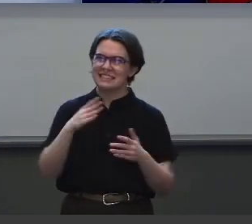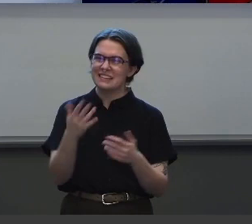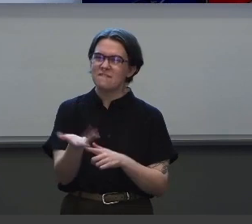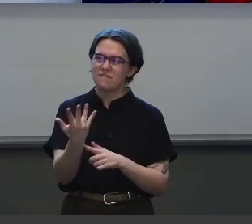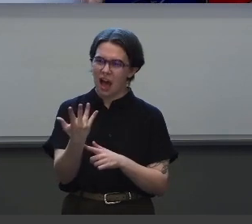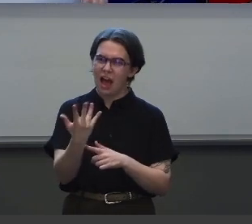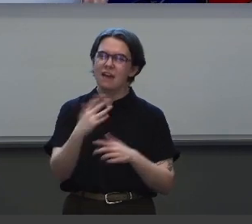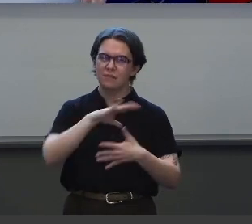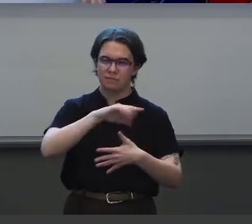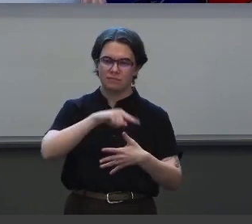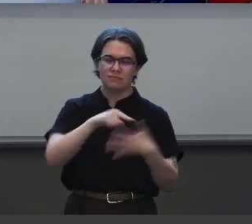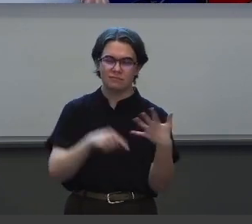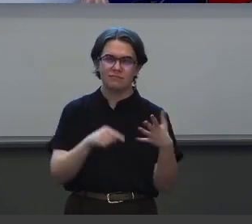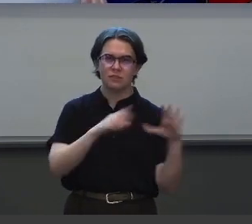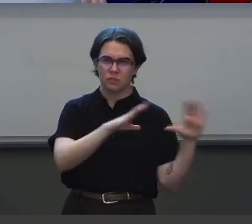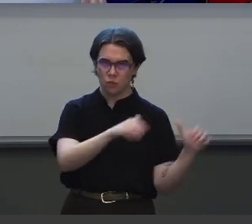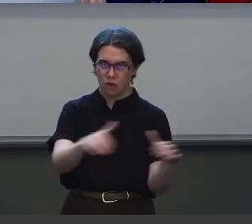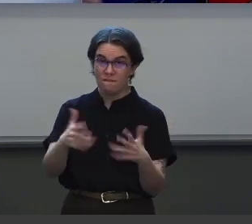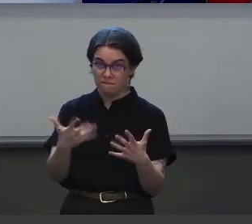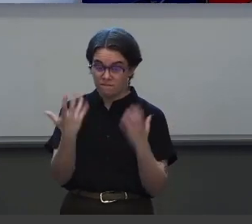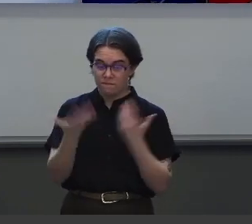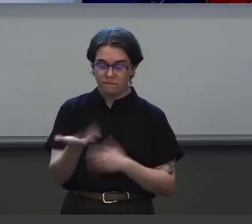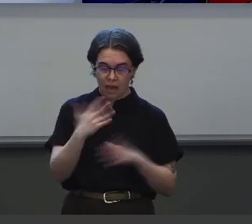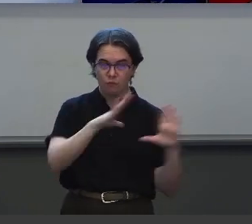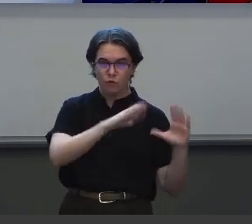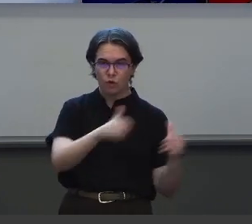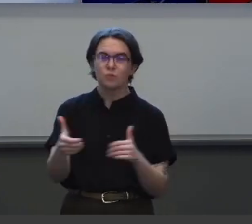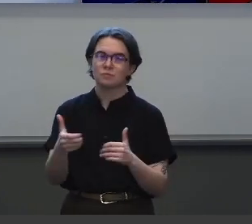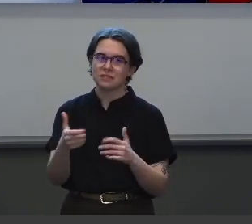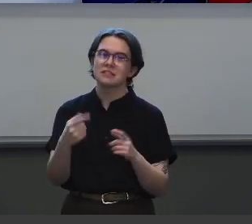explain unique patterns of sensory behaviors in autism.